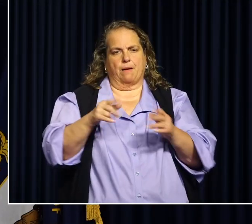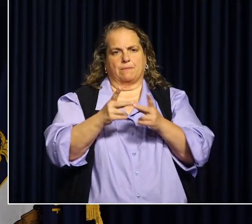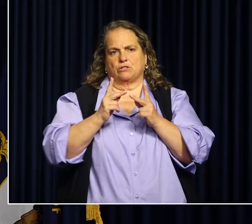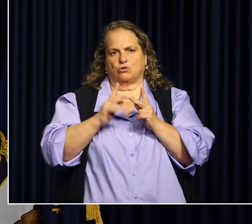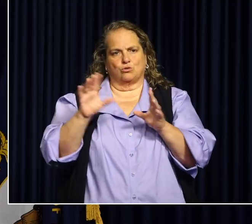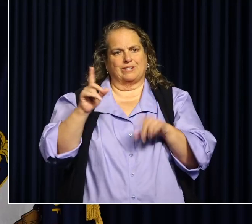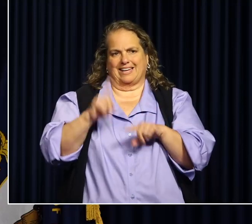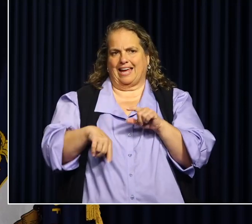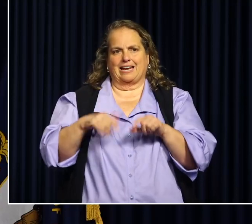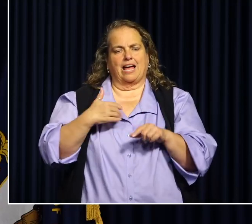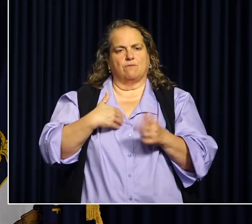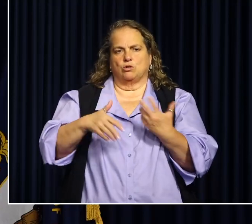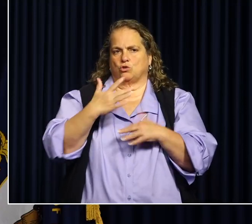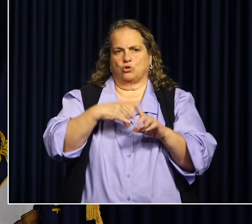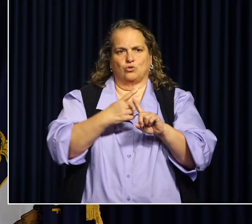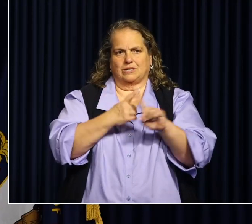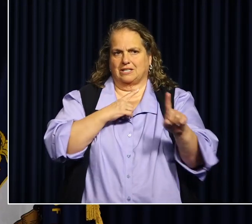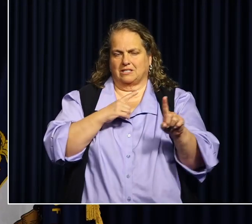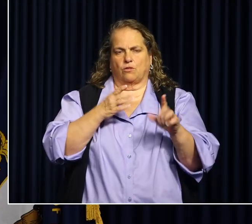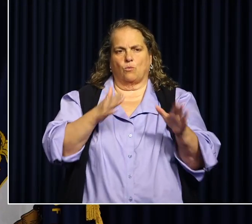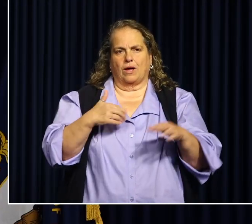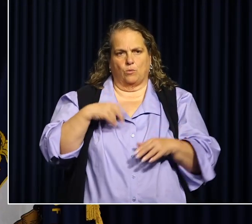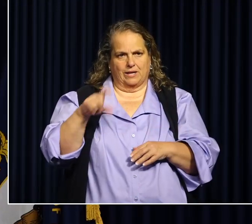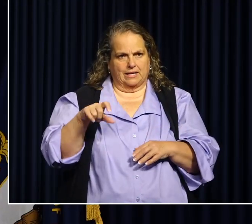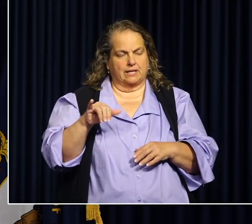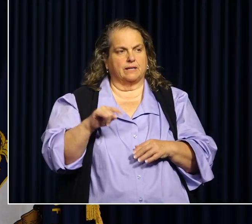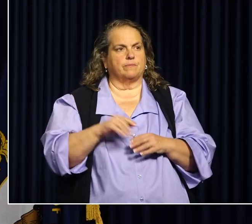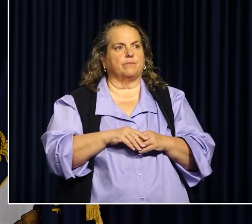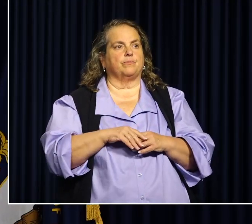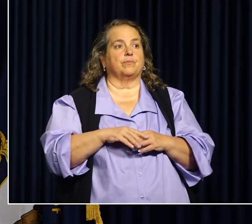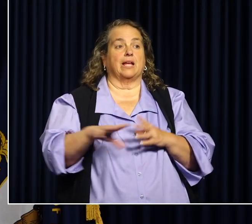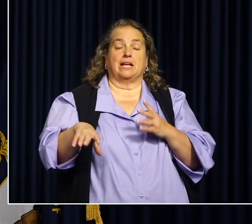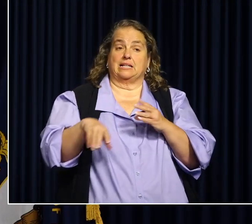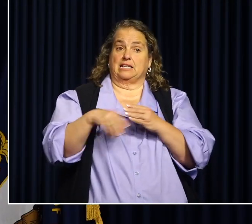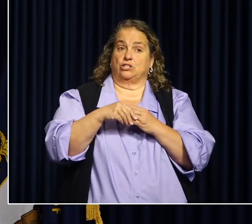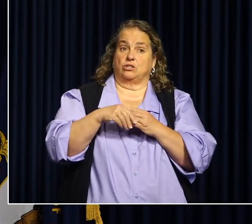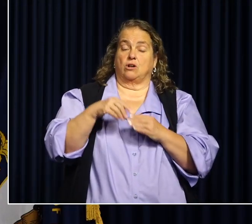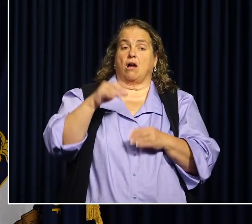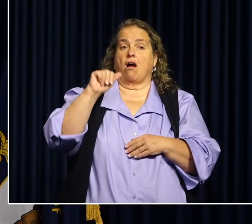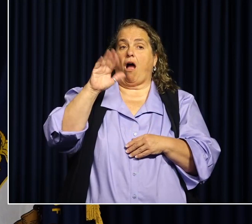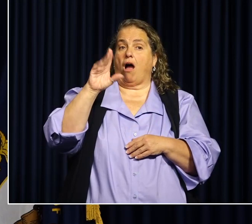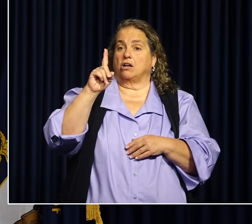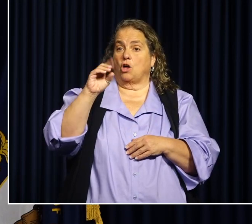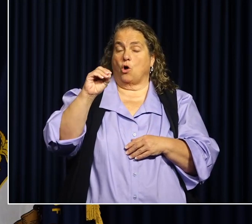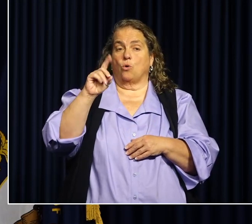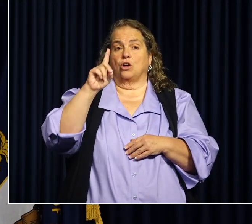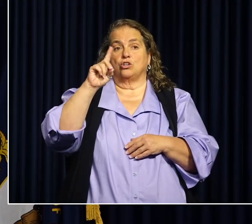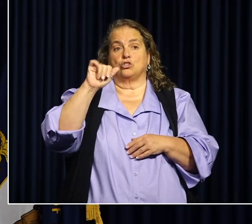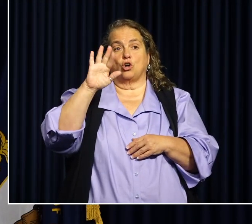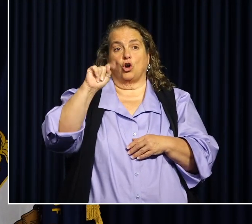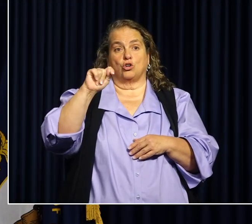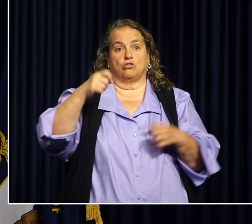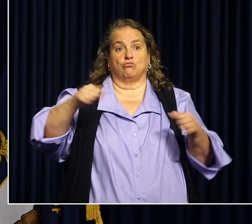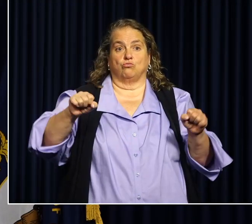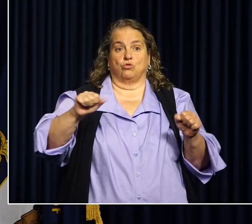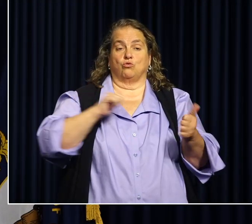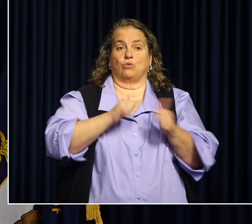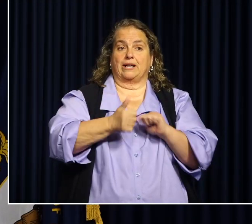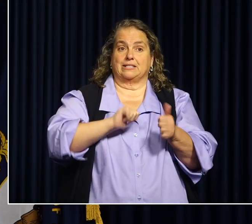distancing the way that we still need it. In addition, auto dirt track racing will